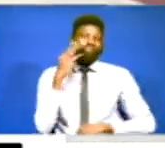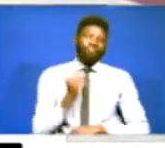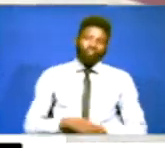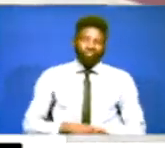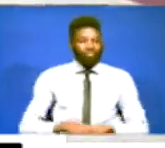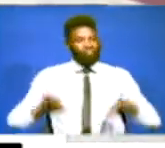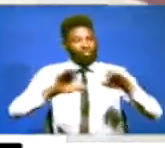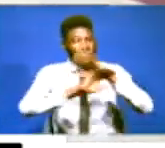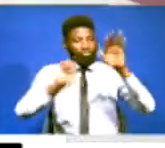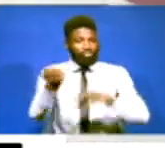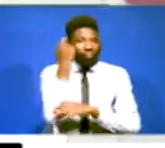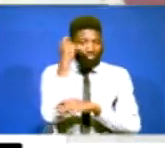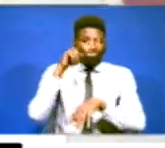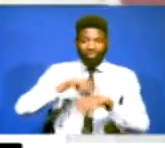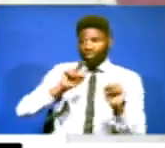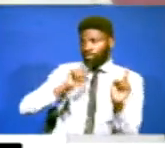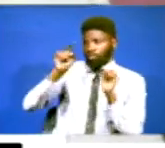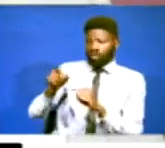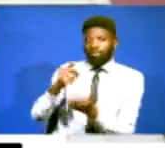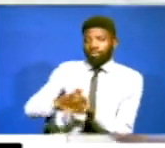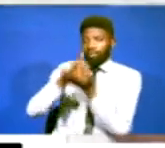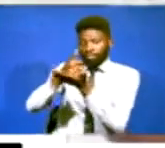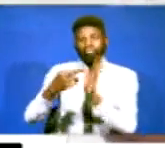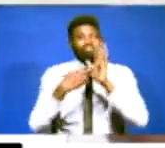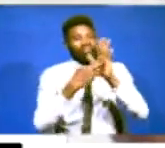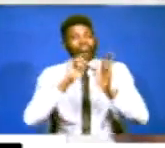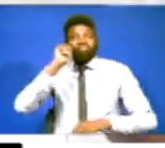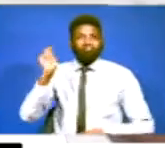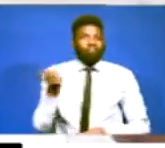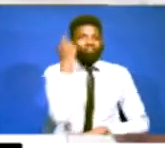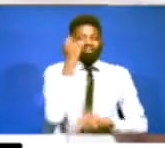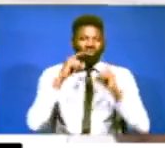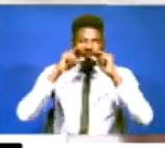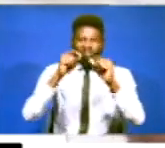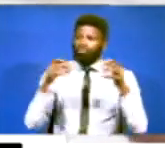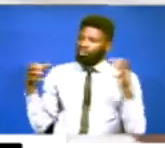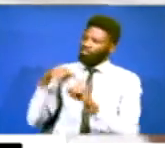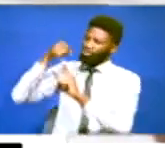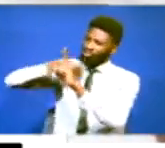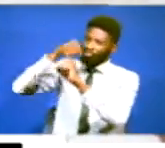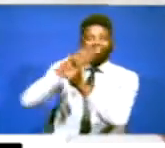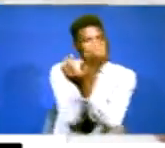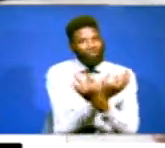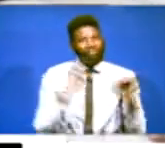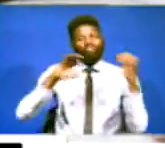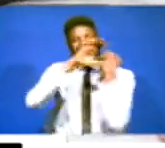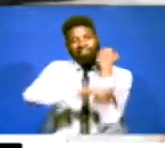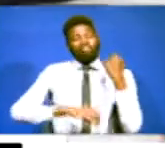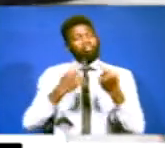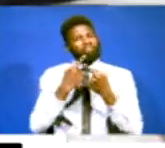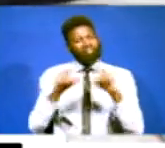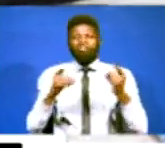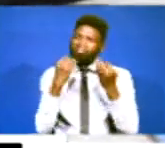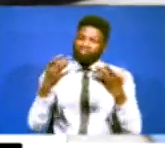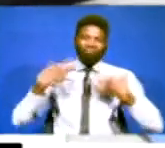who made the intervention on behalf of the president, said despite having fought for the freedom of the country, many freedom fighters continue to